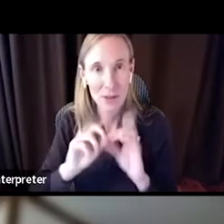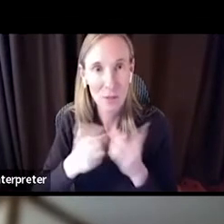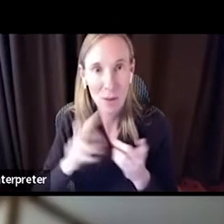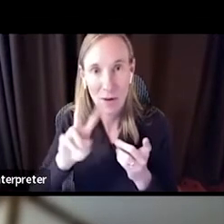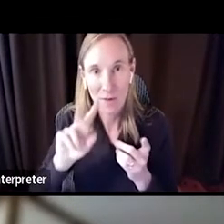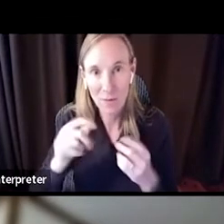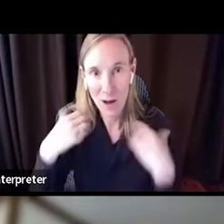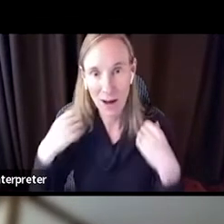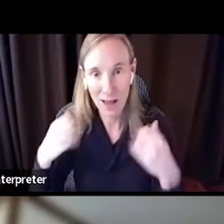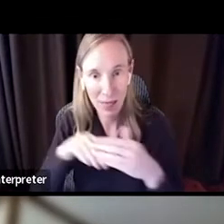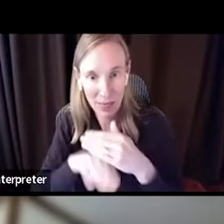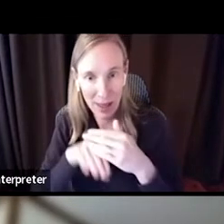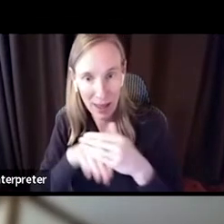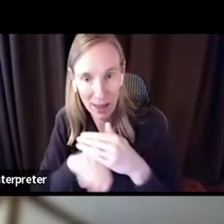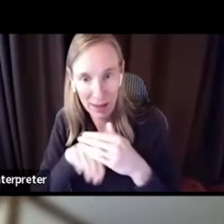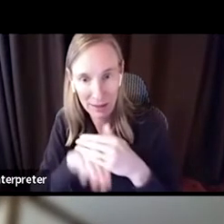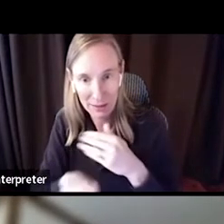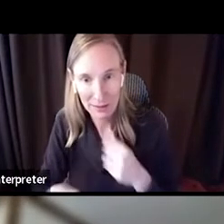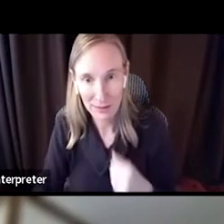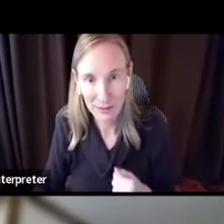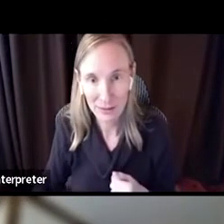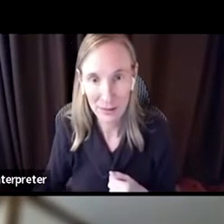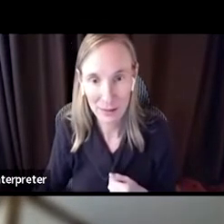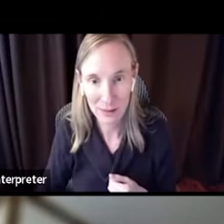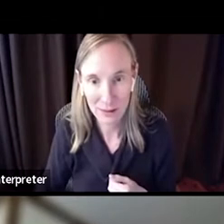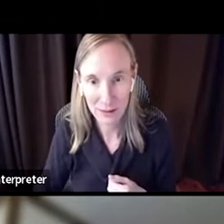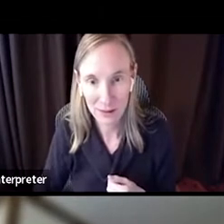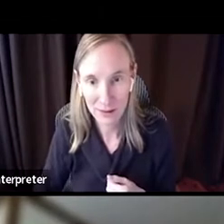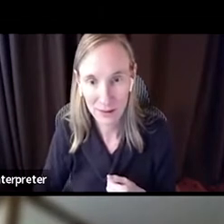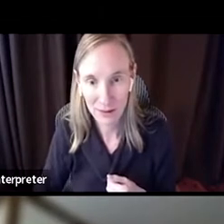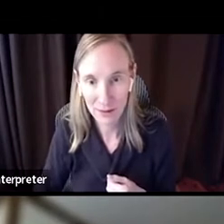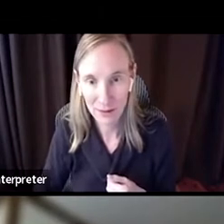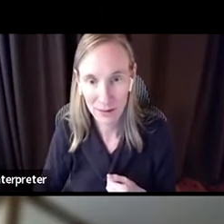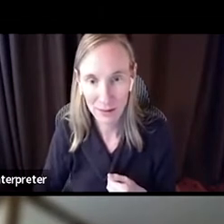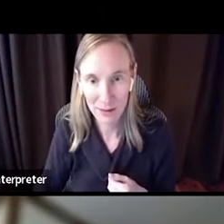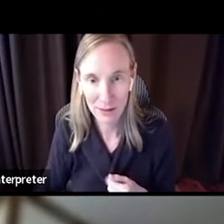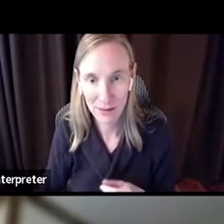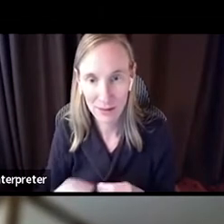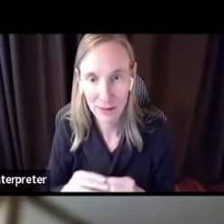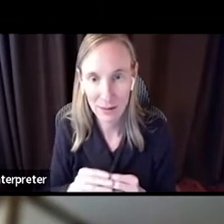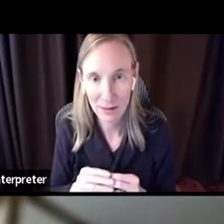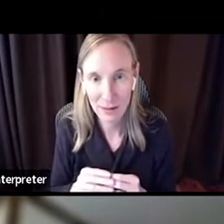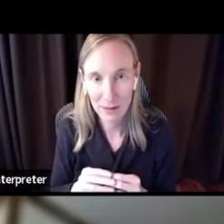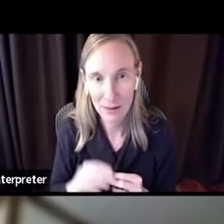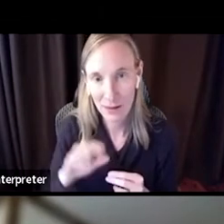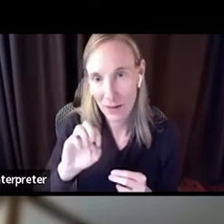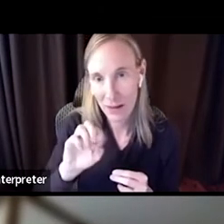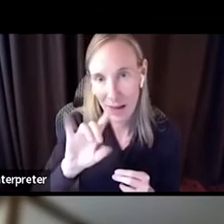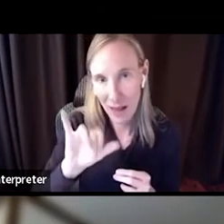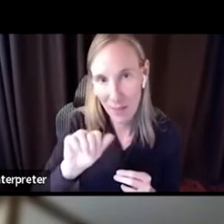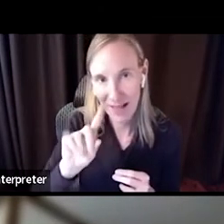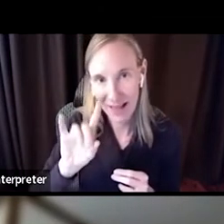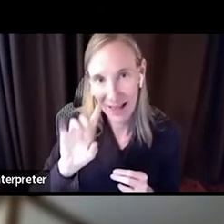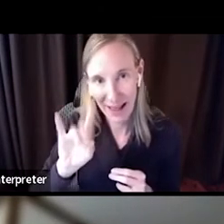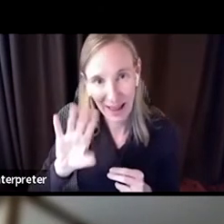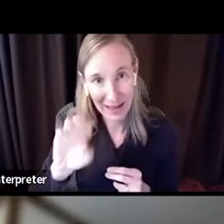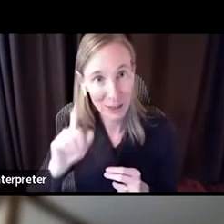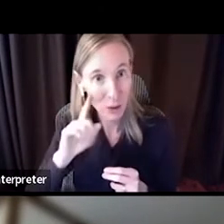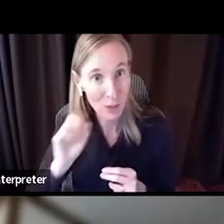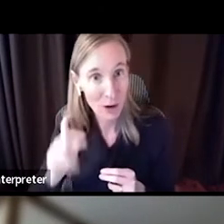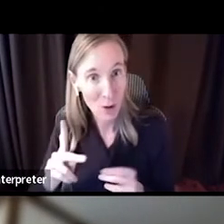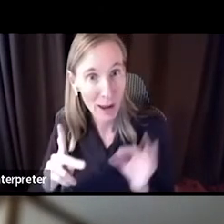is good on the screen and changing speakers, since it's been predominantly Emily and Addie. Are we okay